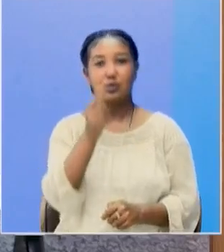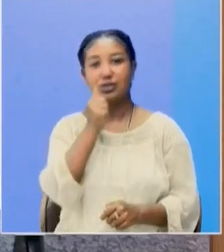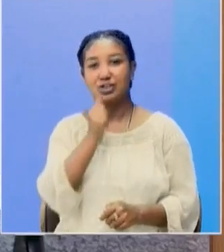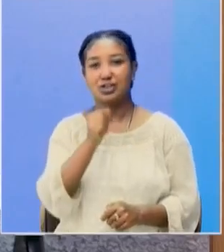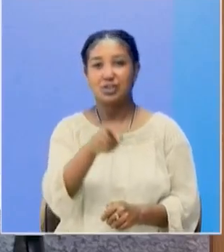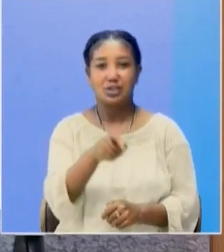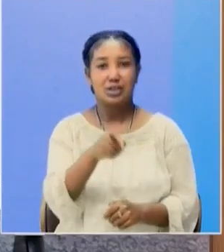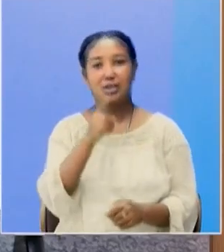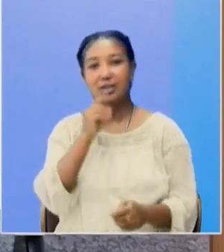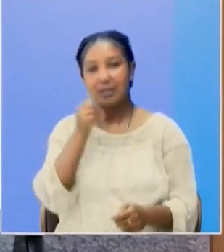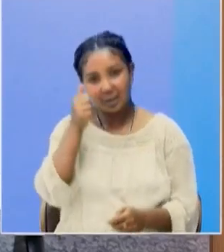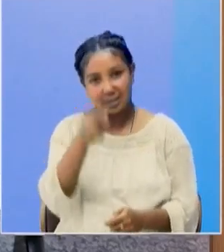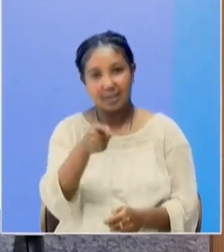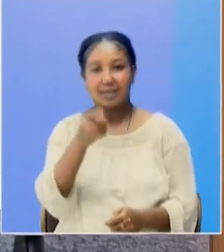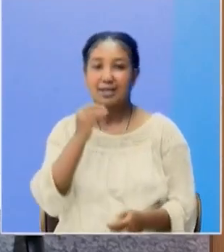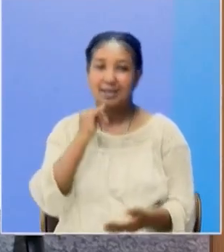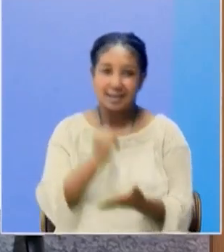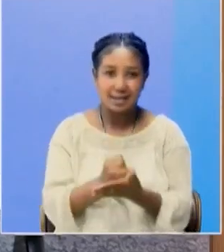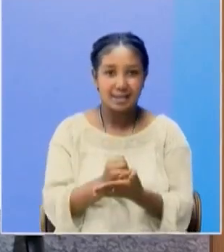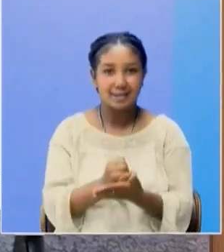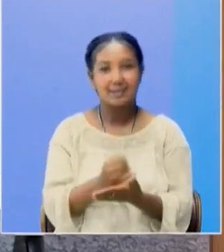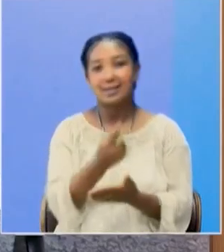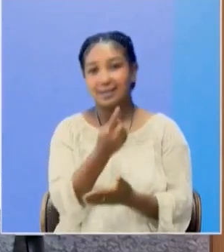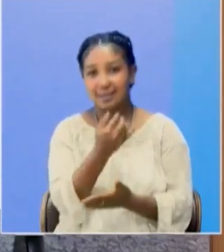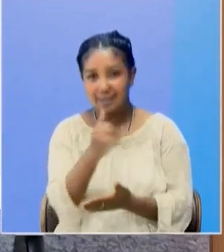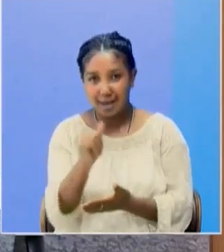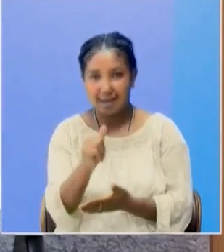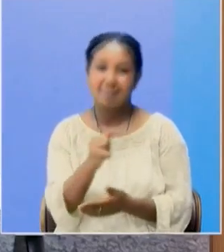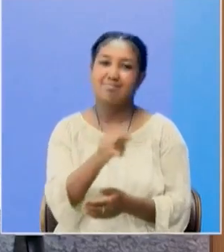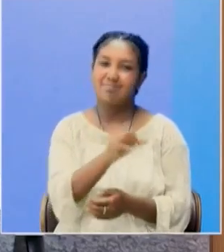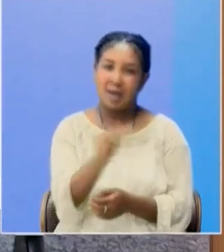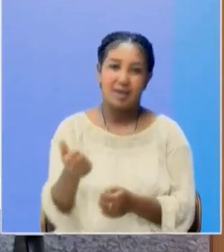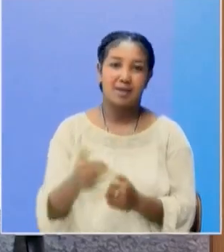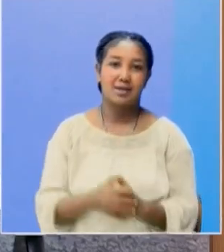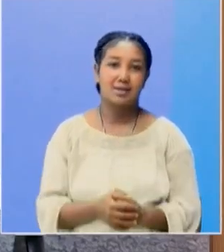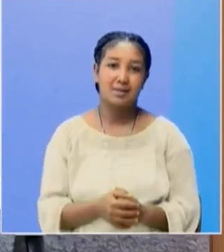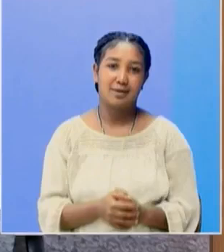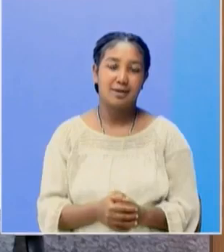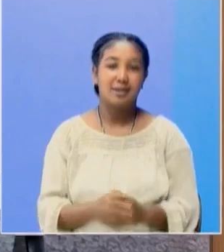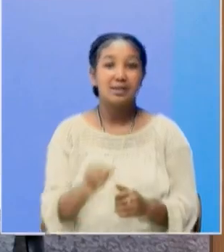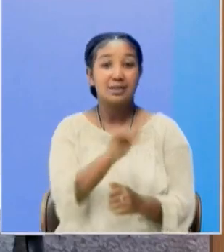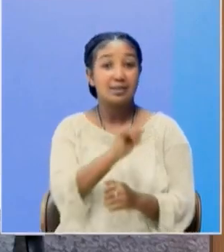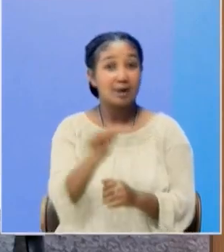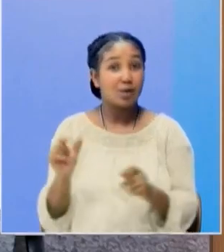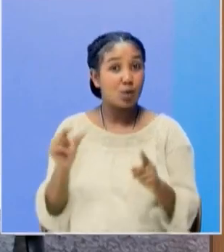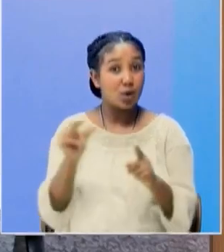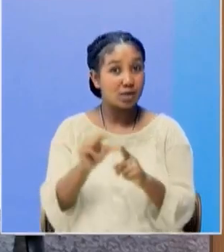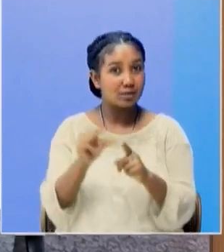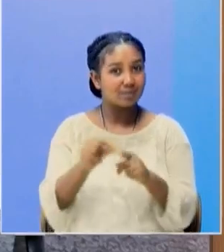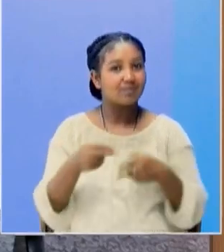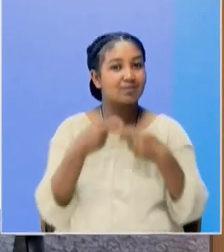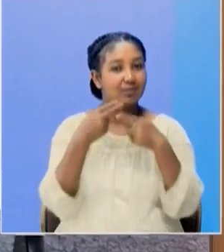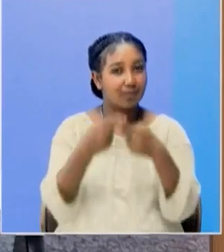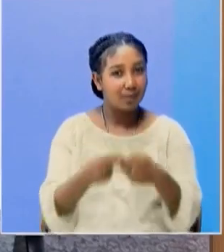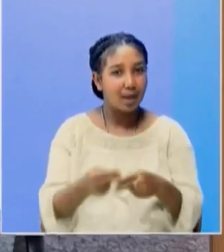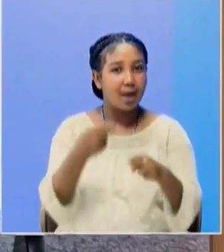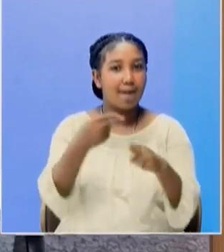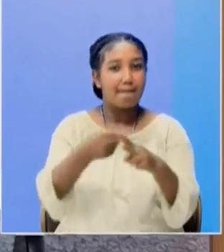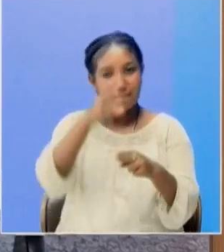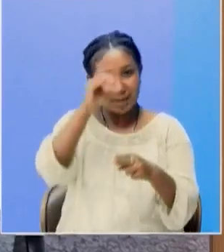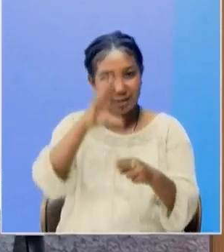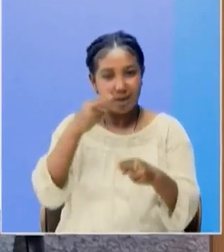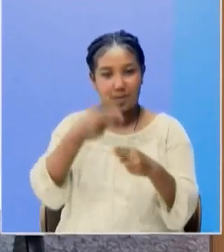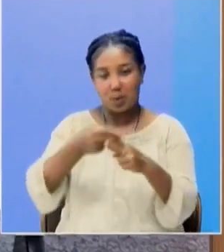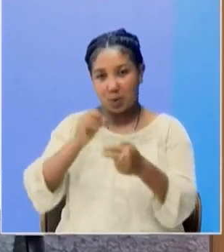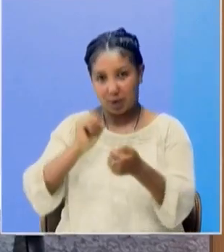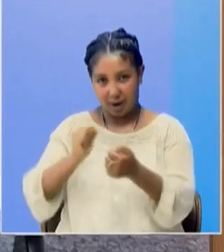she, he, it, they, and so forth. Yeah? Such kinds of words can be considered as personal pronoun.